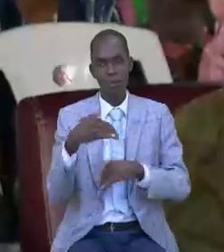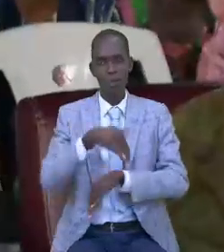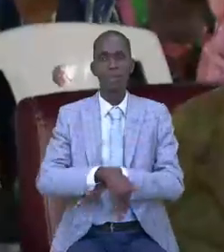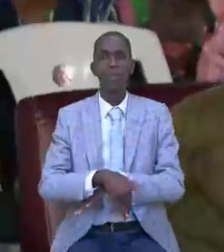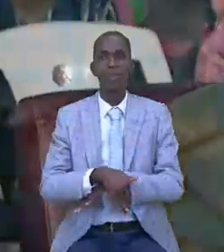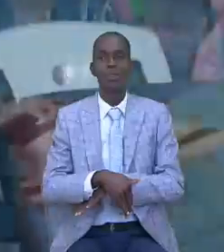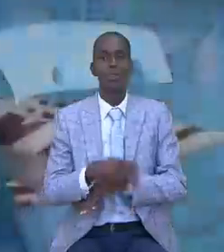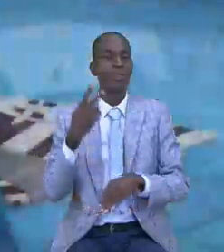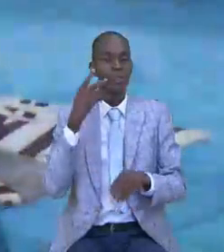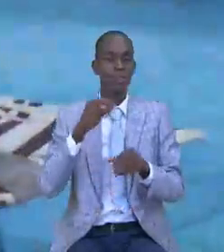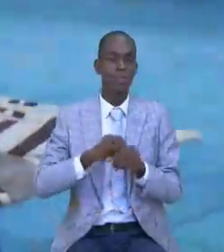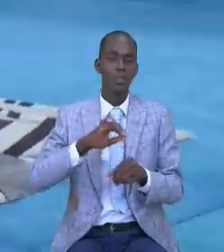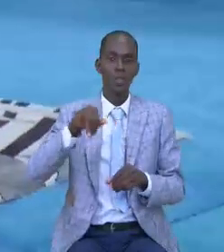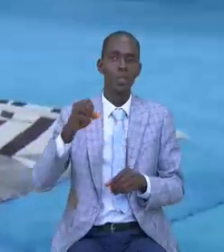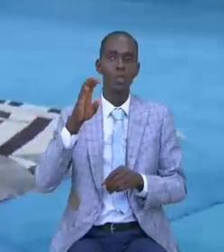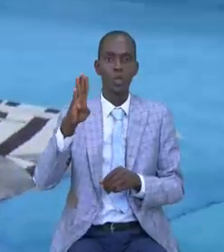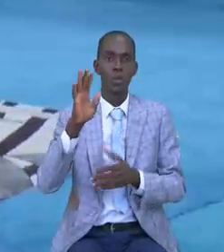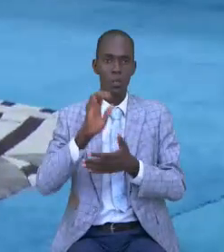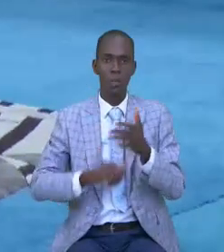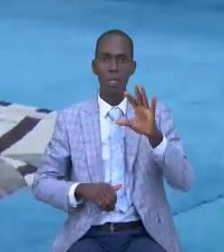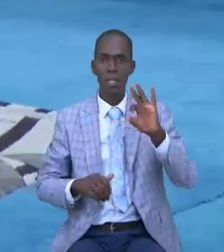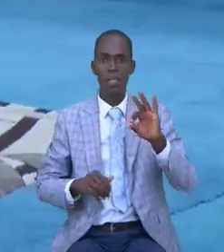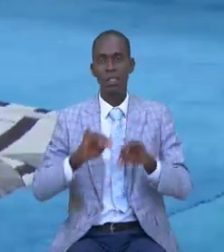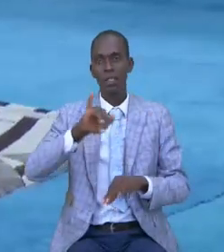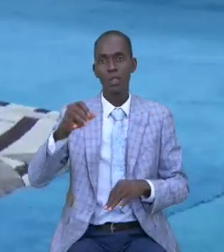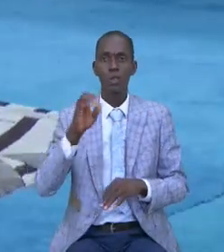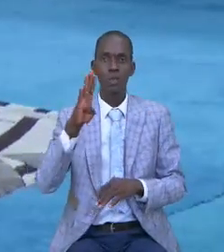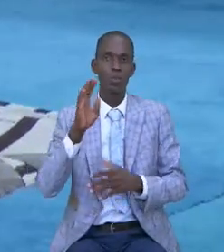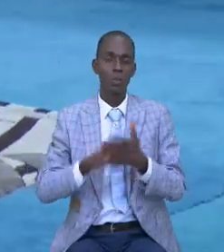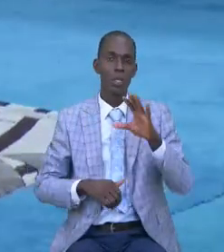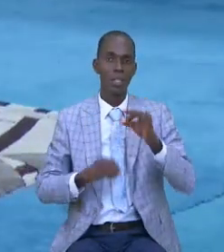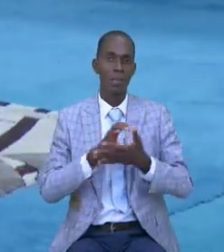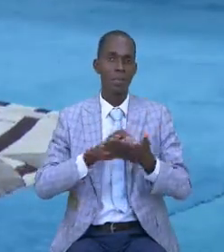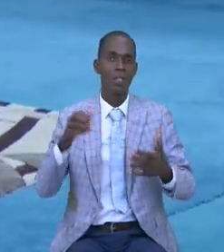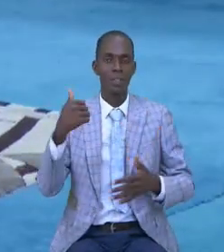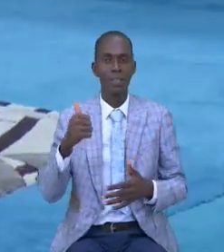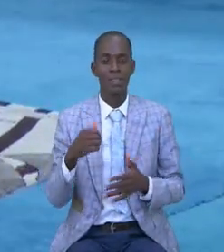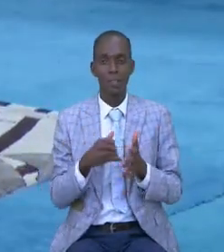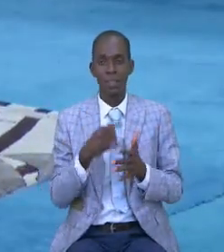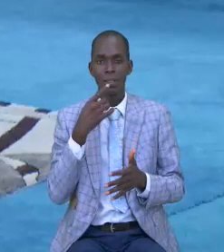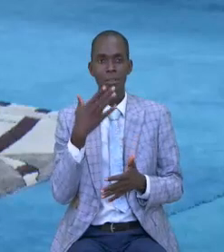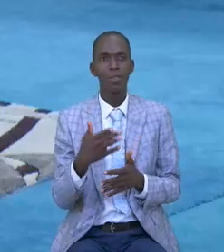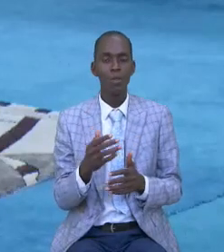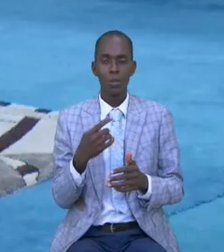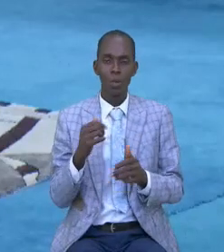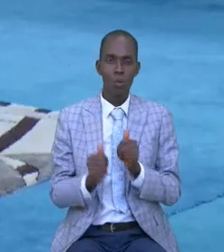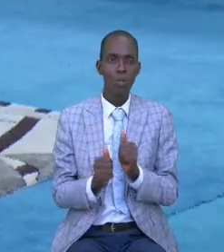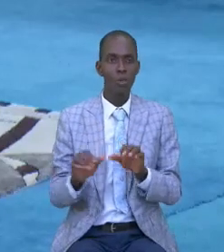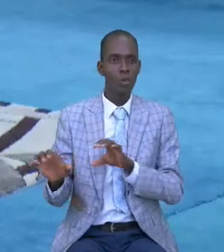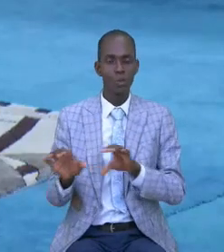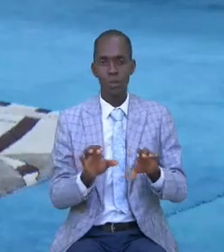9, Job chapter 9, and I'm reading from verse 10. It says, which doeth great